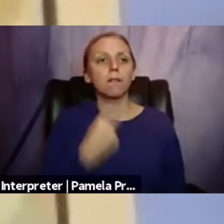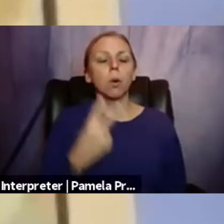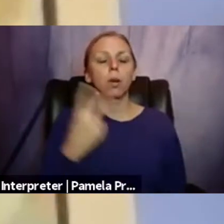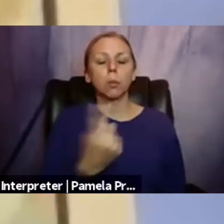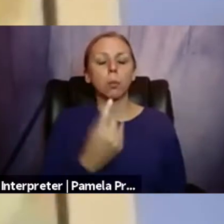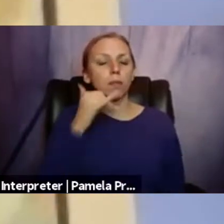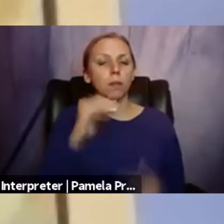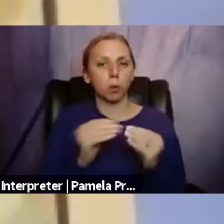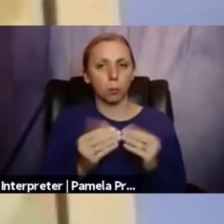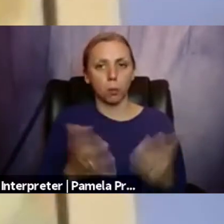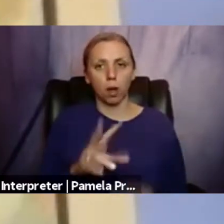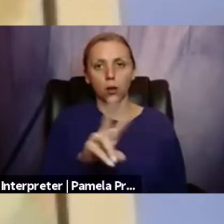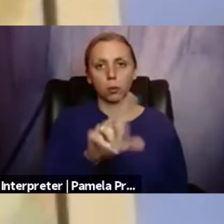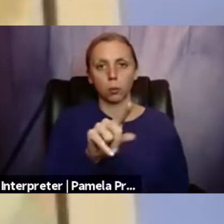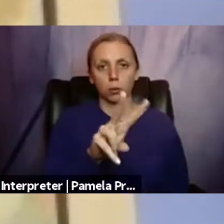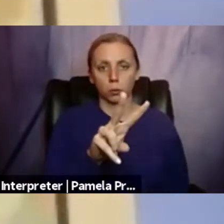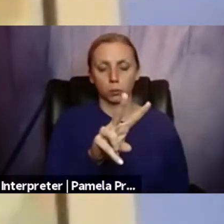number at